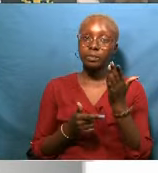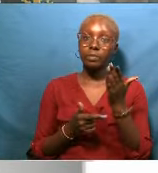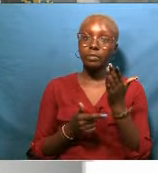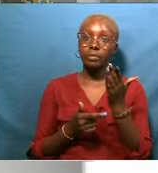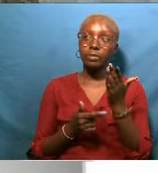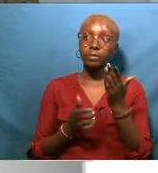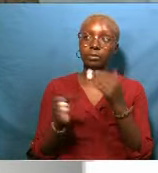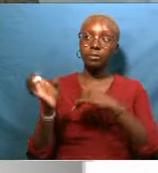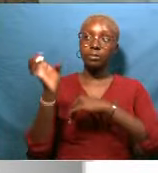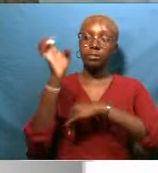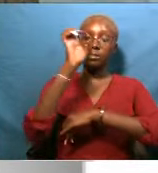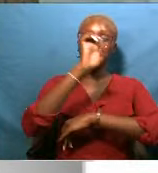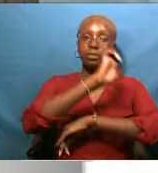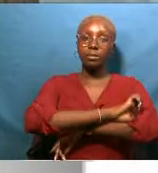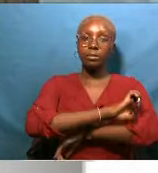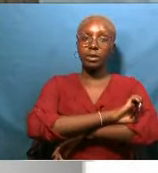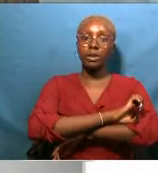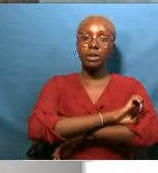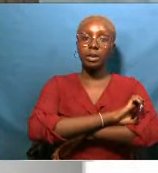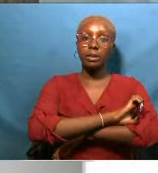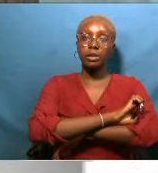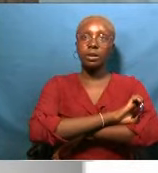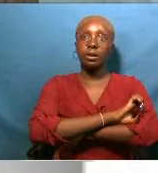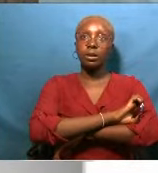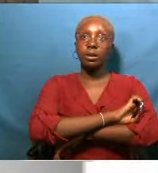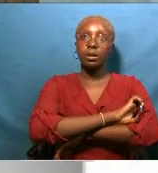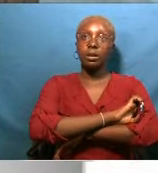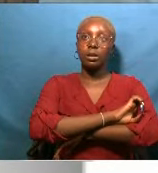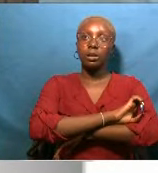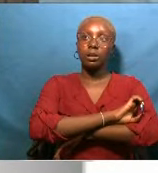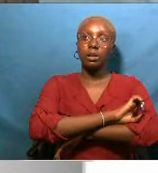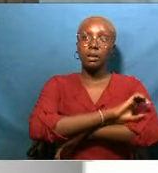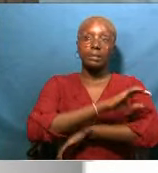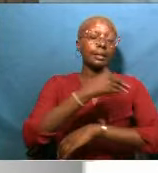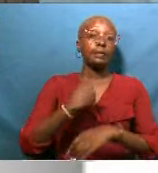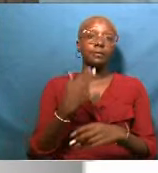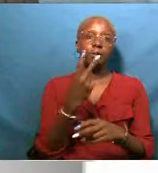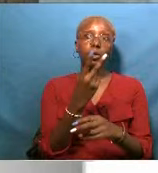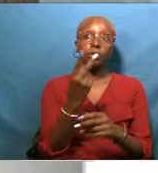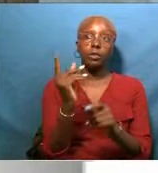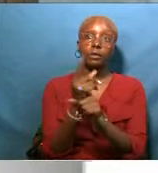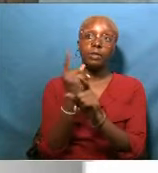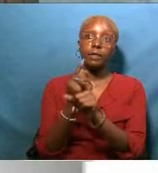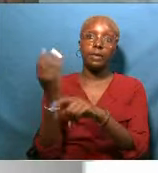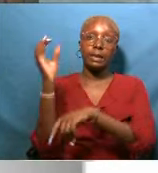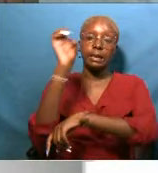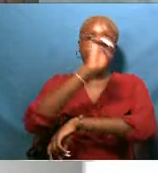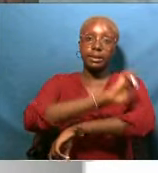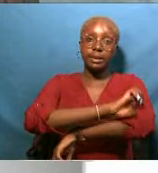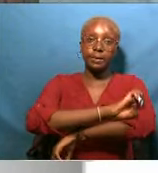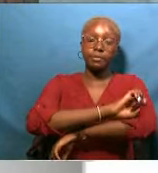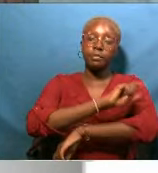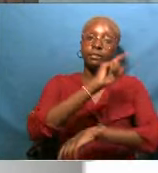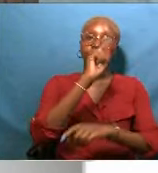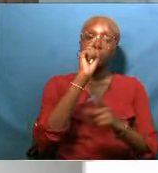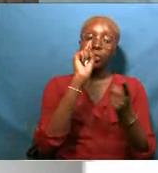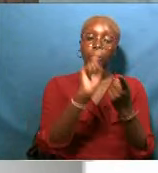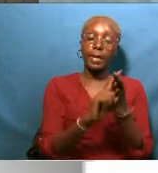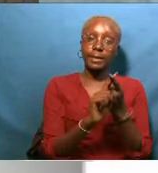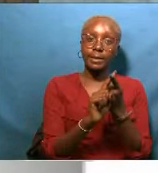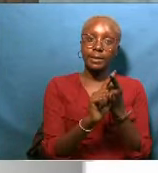that has a tale of two modes of Easter, or models of Easter, one of the